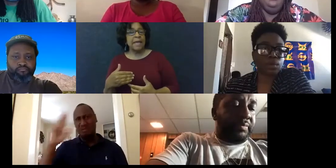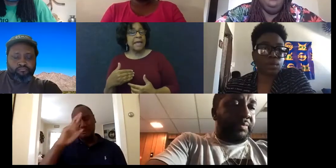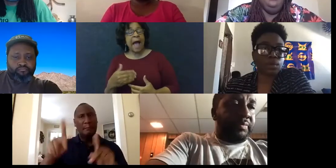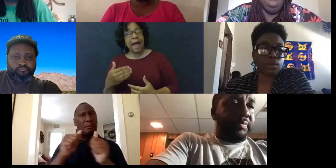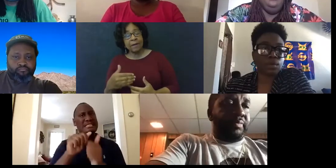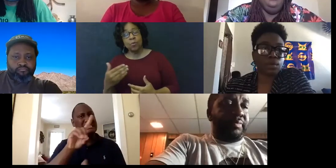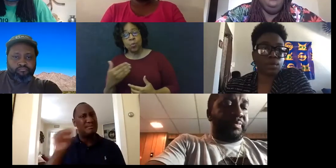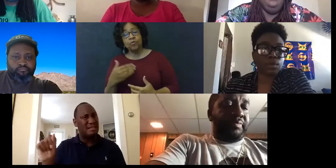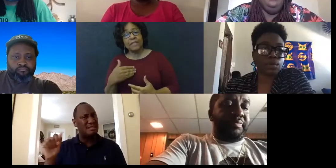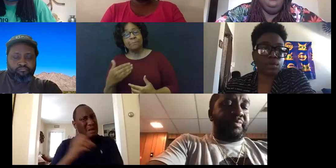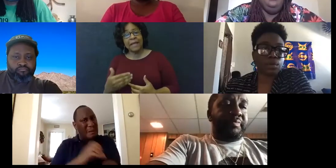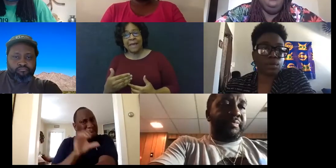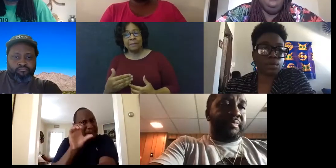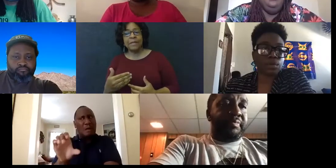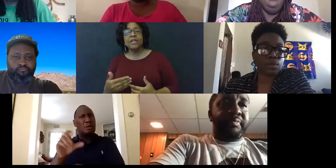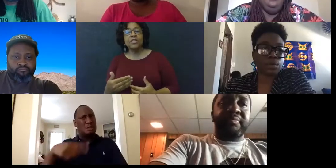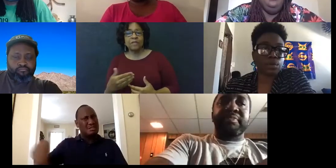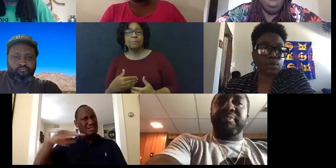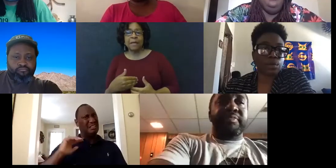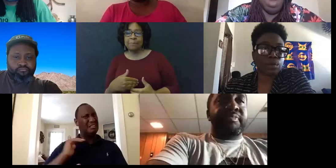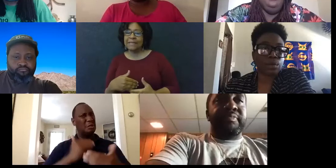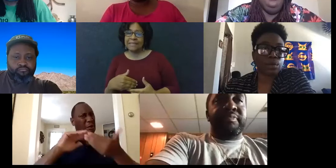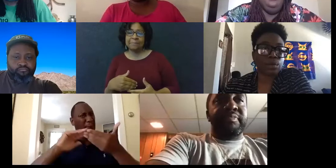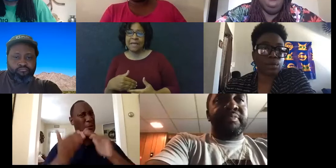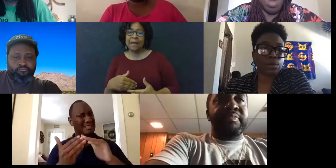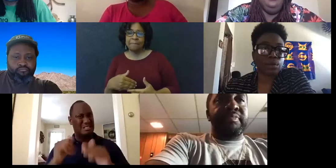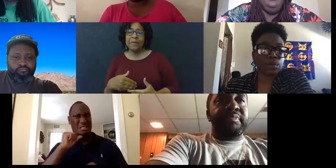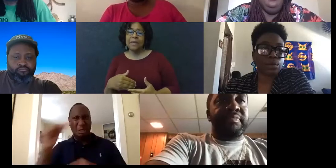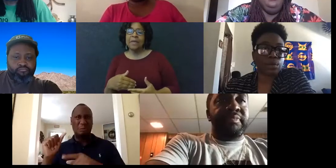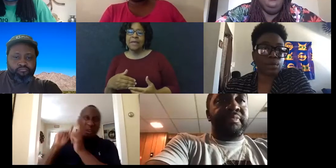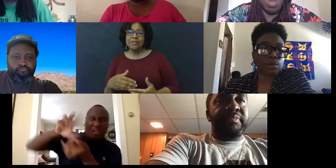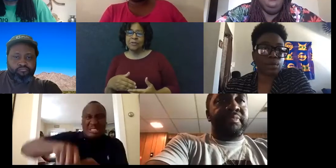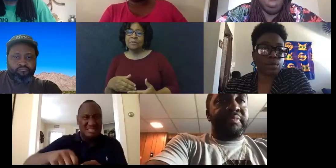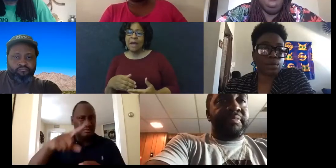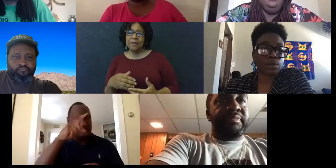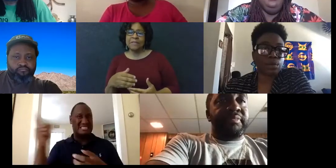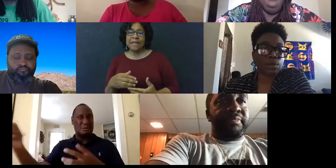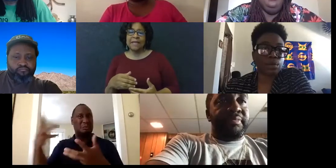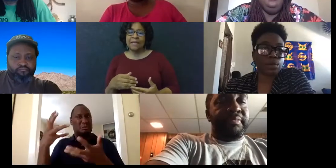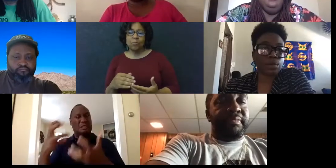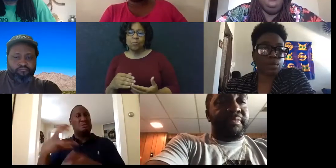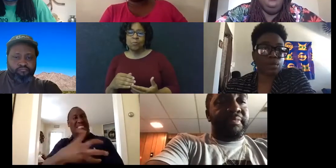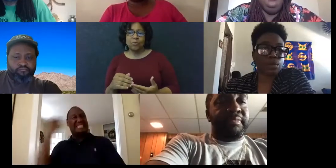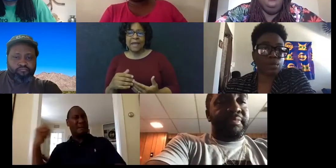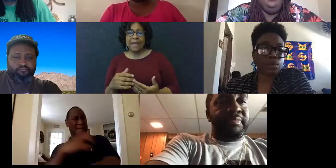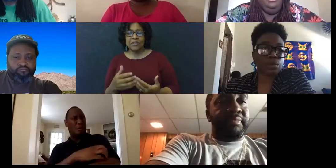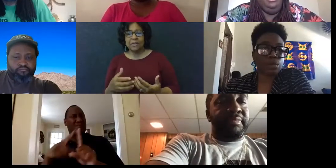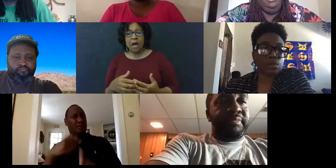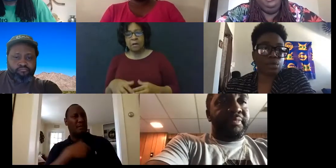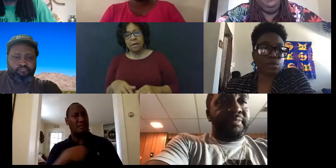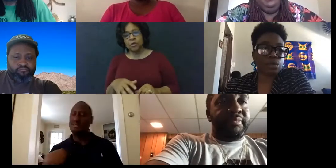expression. I would respect that, but he should respect me at the same time. He should understand you can't